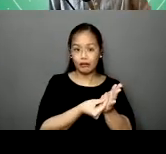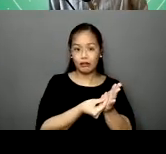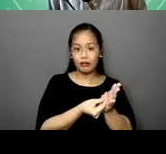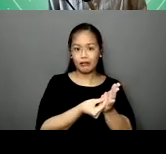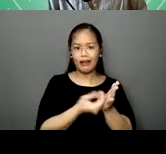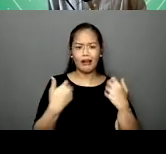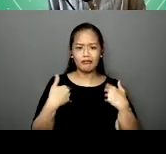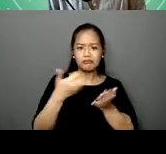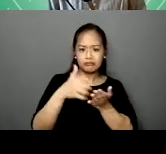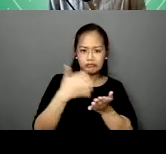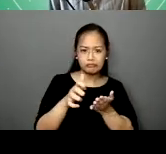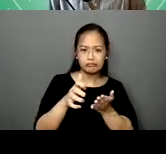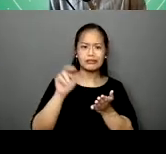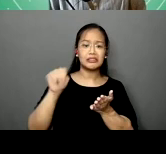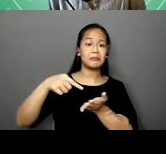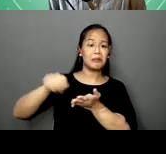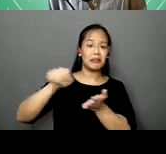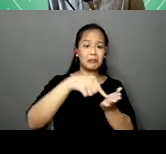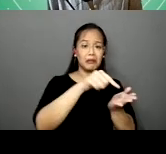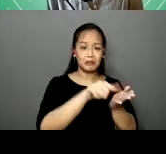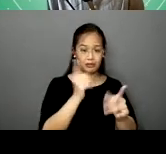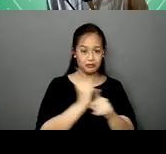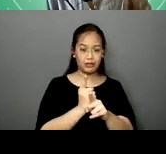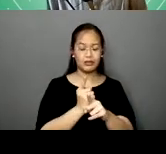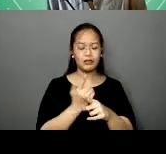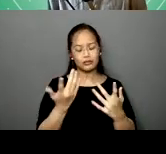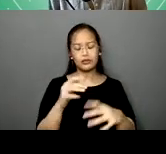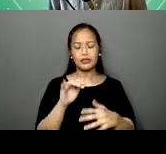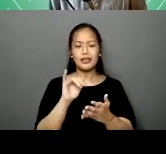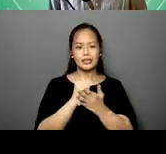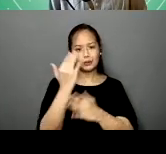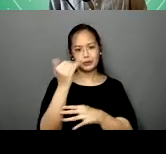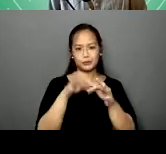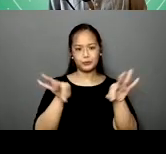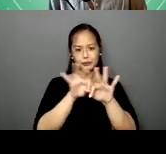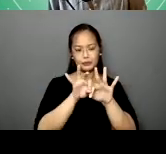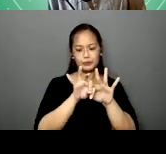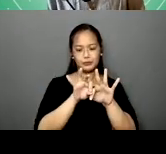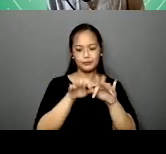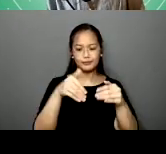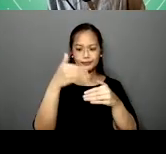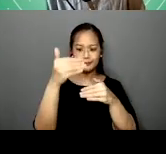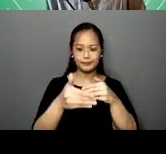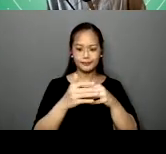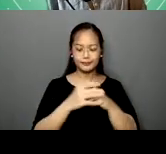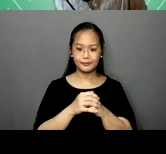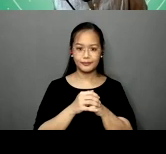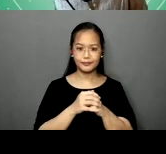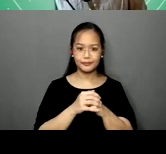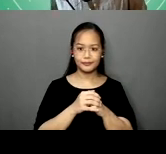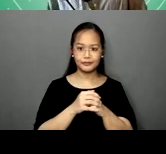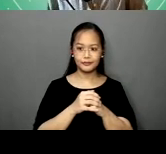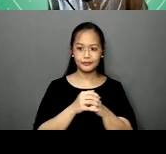but this is a cost that has to be paid for. And that's part of why it's important. Next one is society.